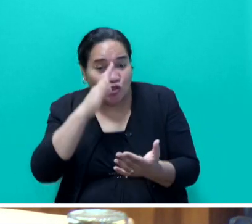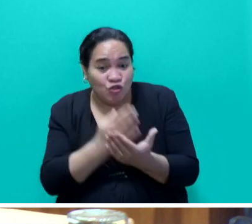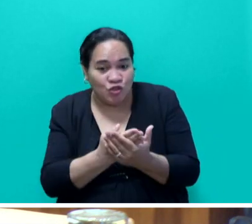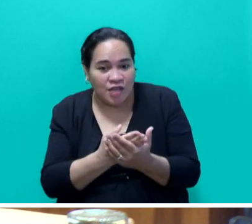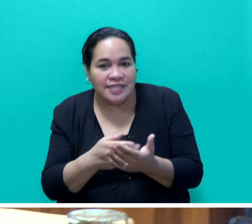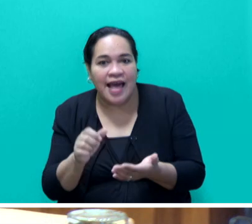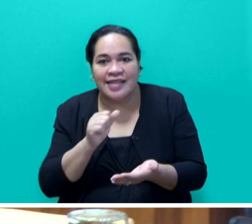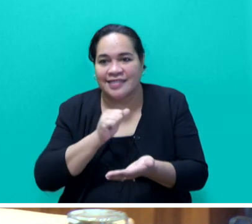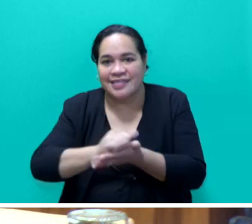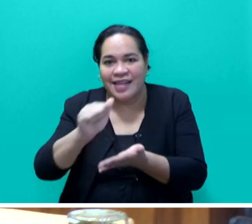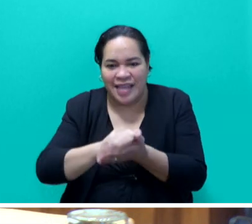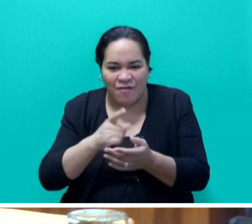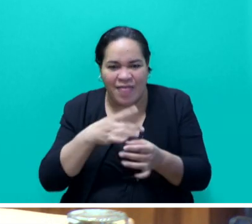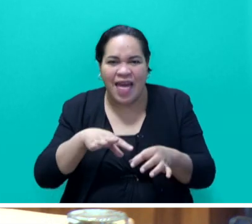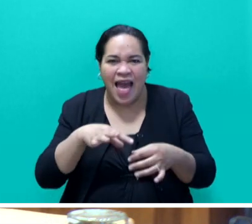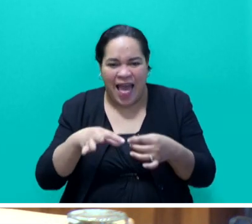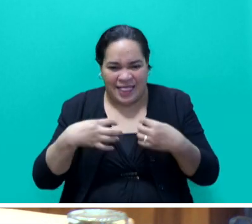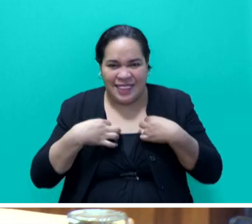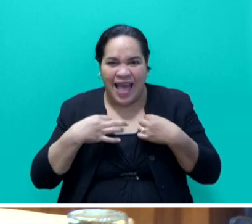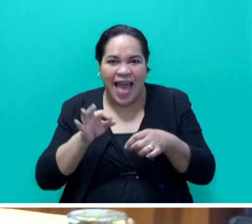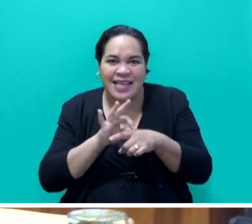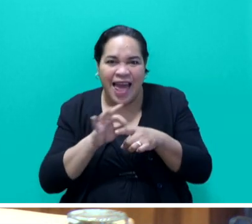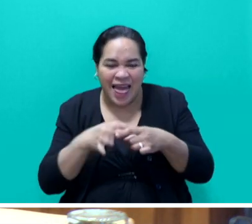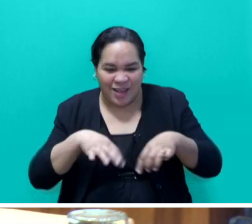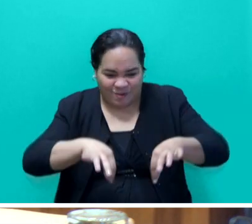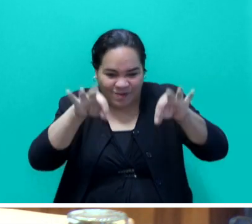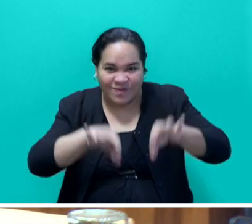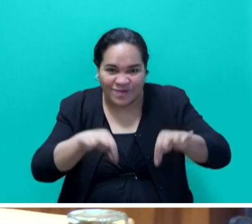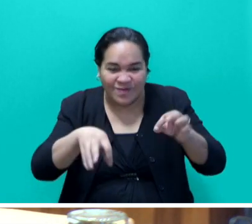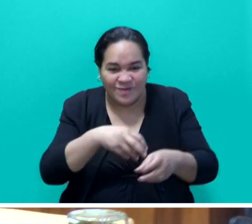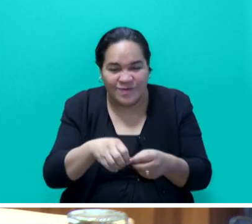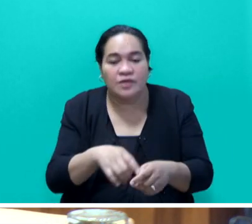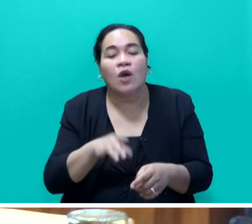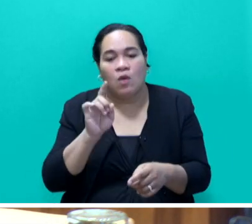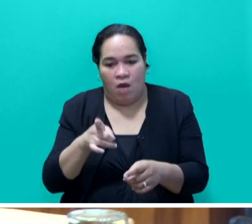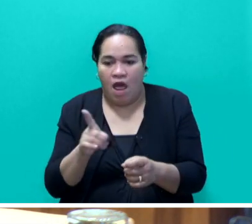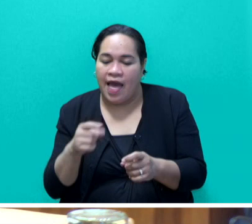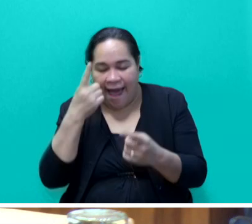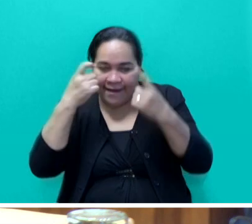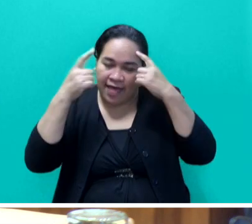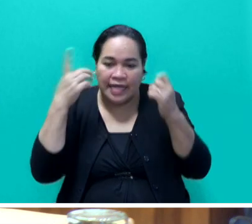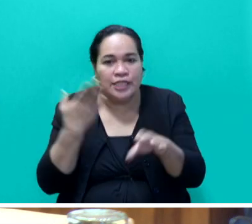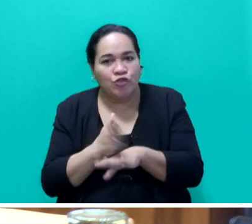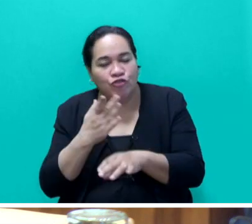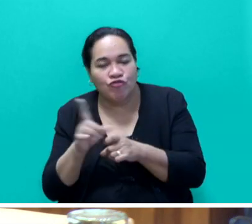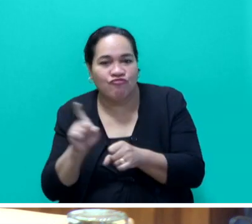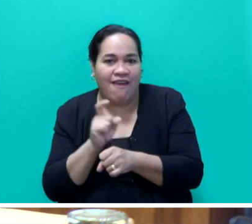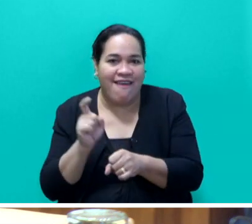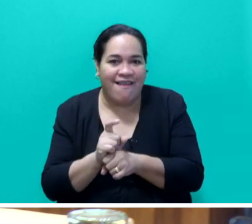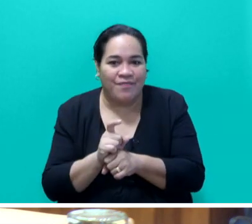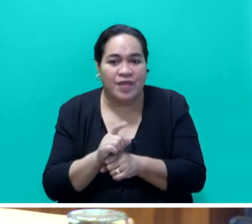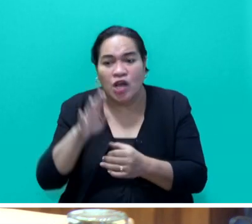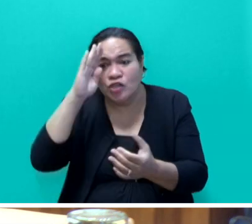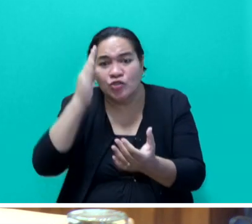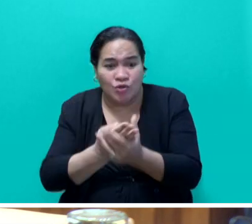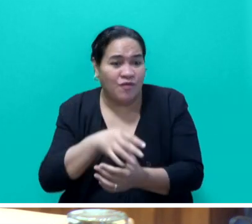products. Basic traditional mat weaving classes have led to producing creative products. And students from